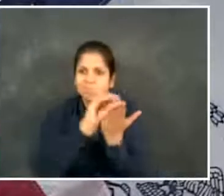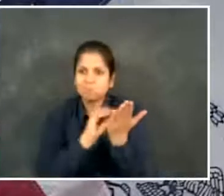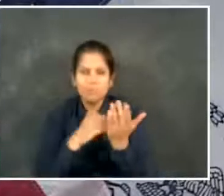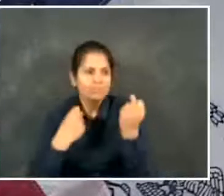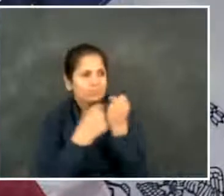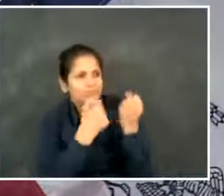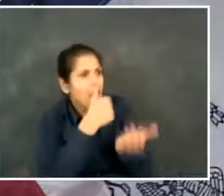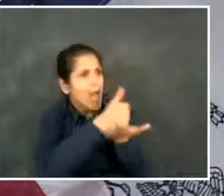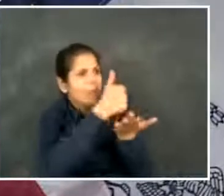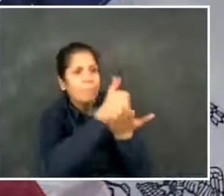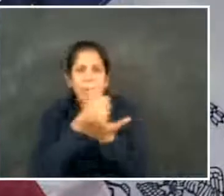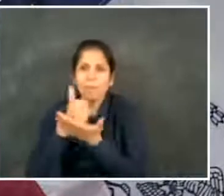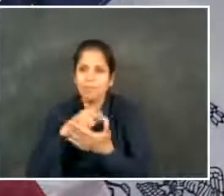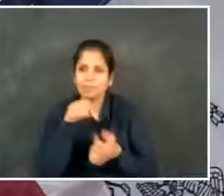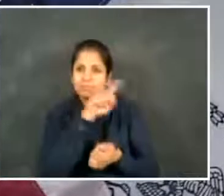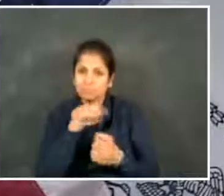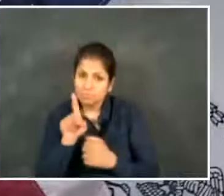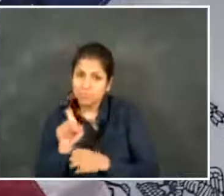Yeah.